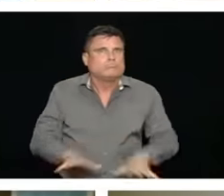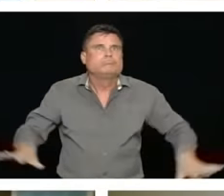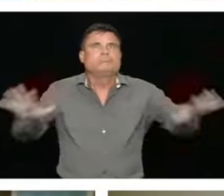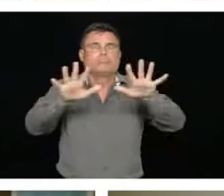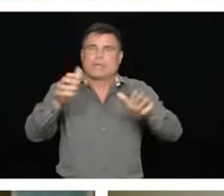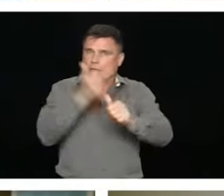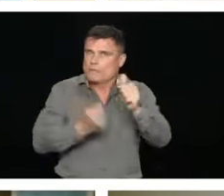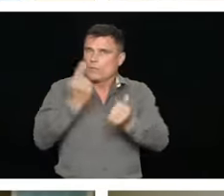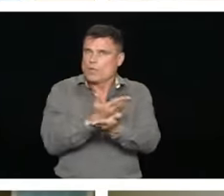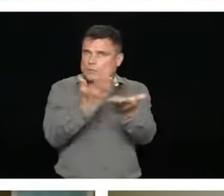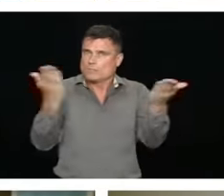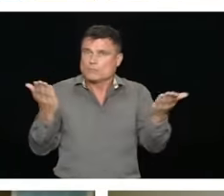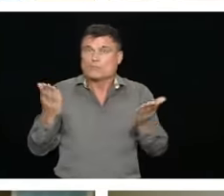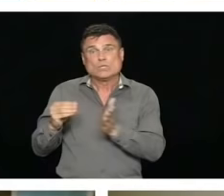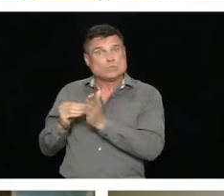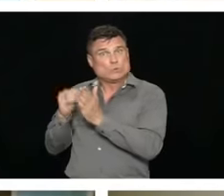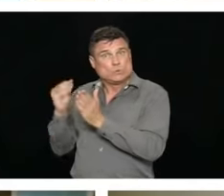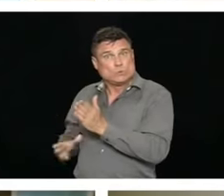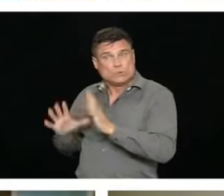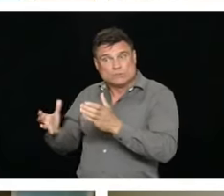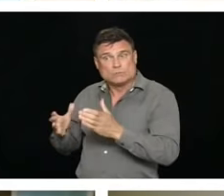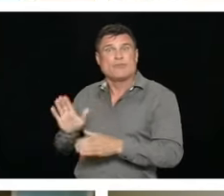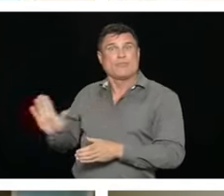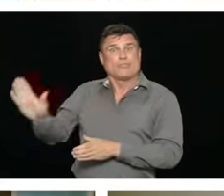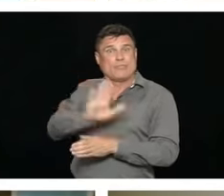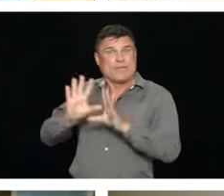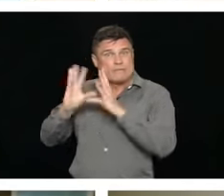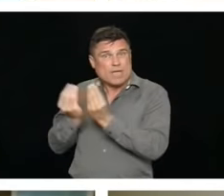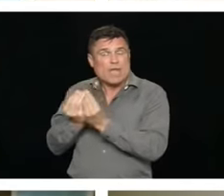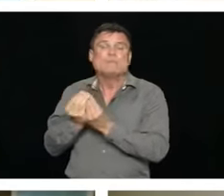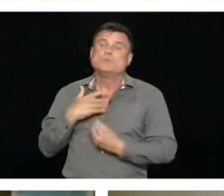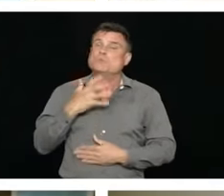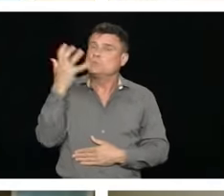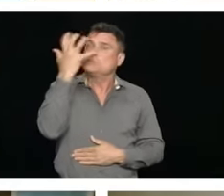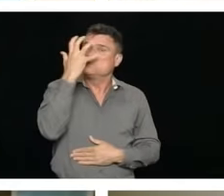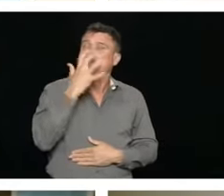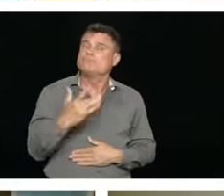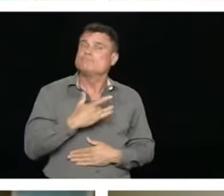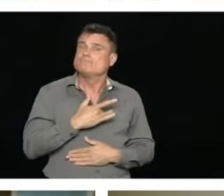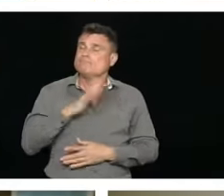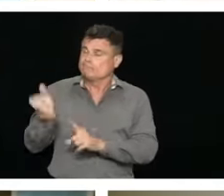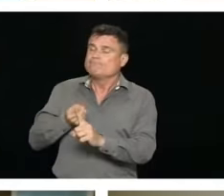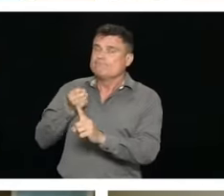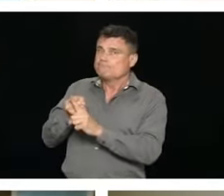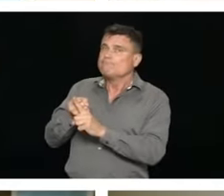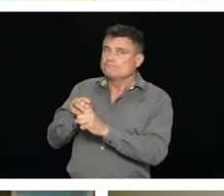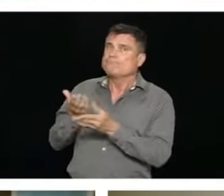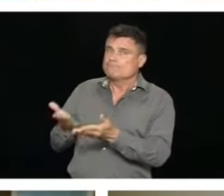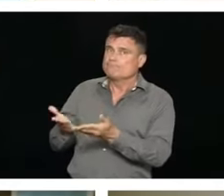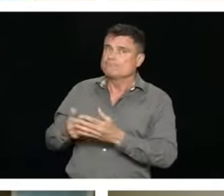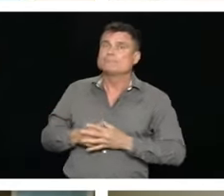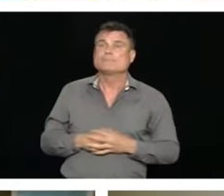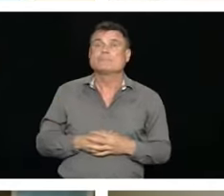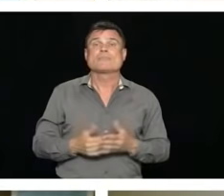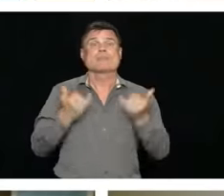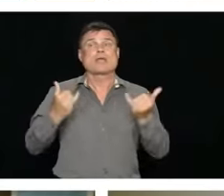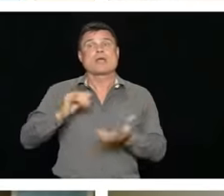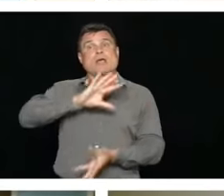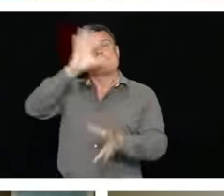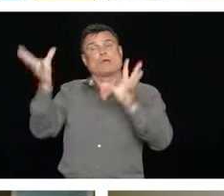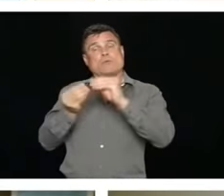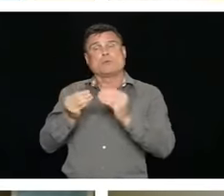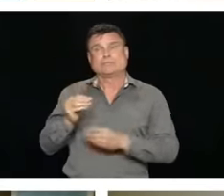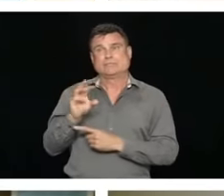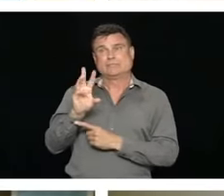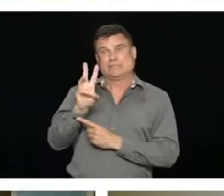approximately 625,000 students in BC attending over 1,900 schools, big and small. And